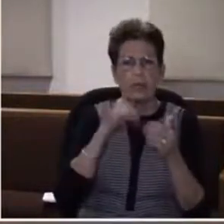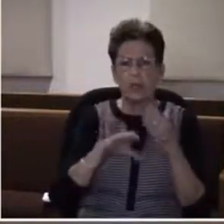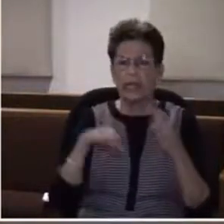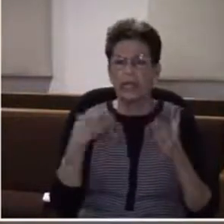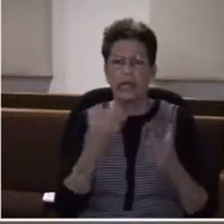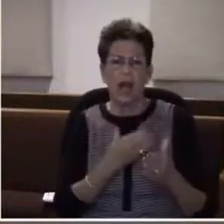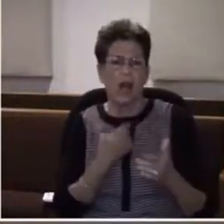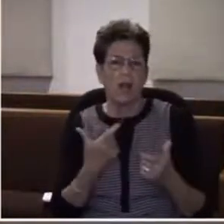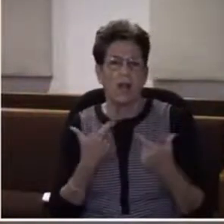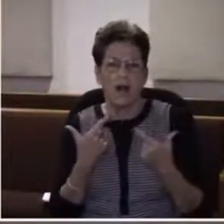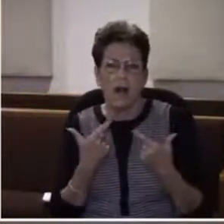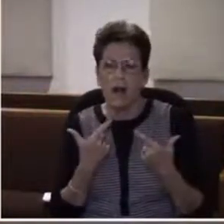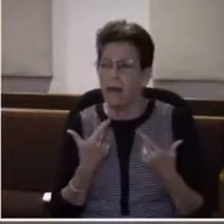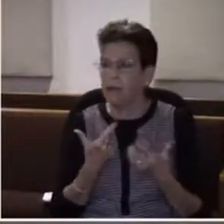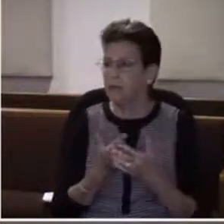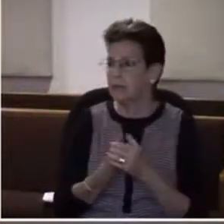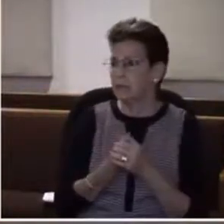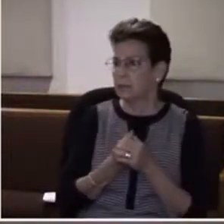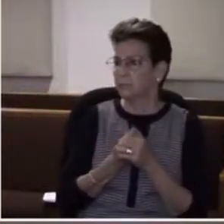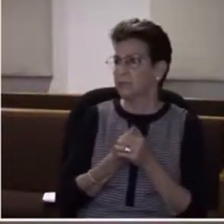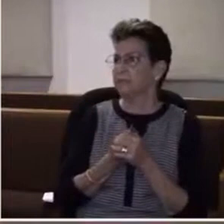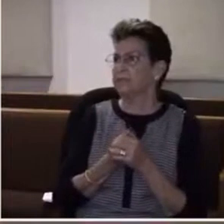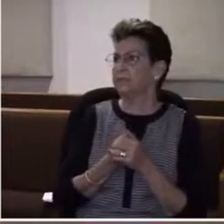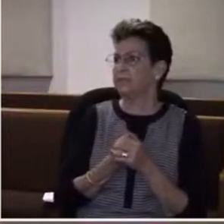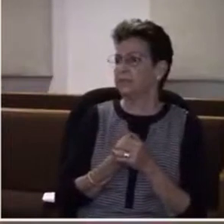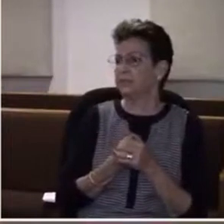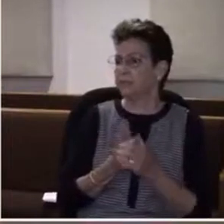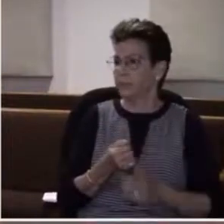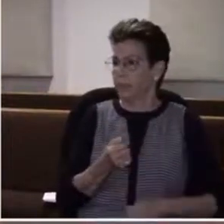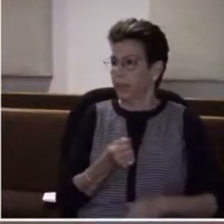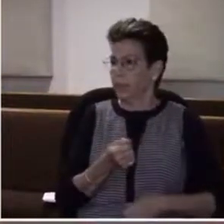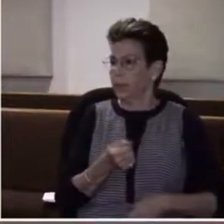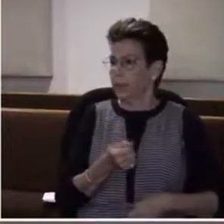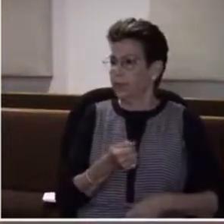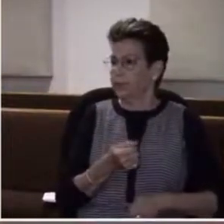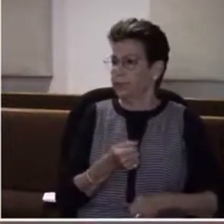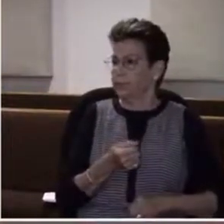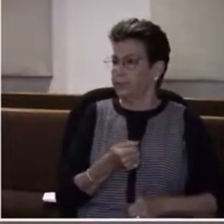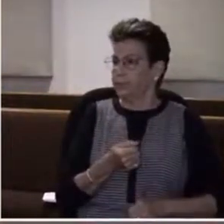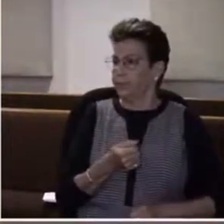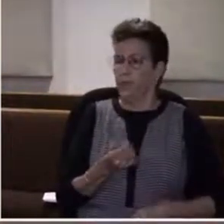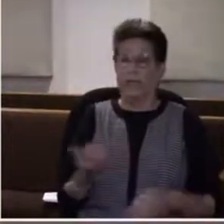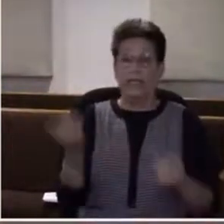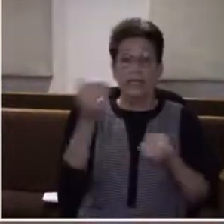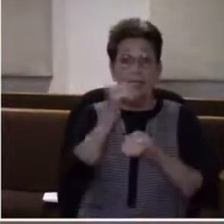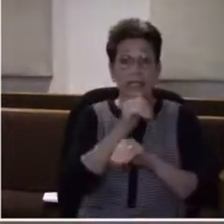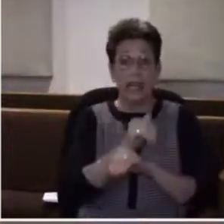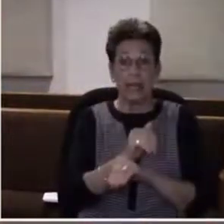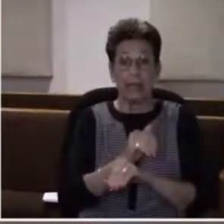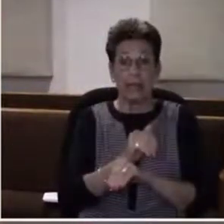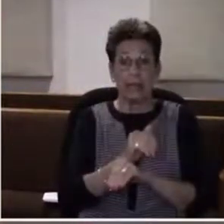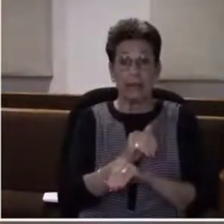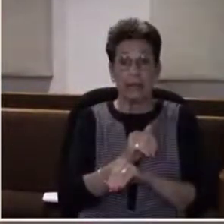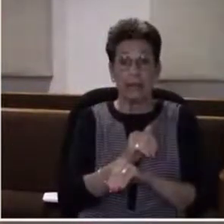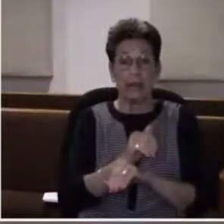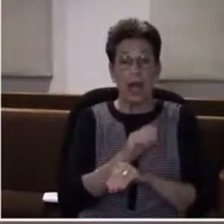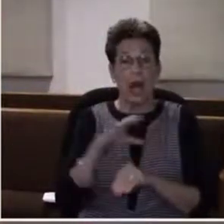things in the moment or whether we find ourselves in them in the future. Tonight, our character does not have a